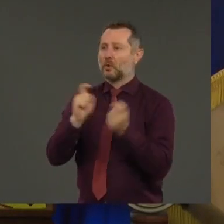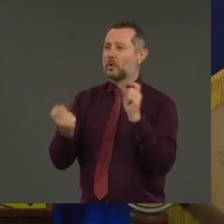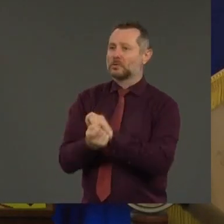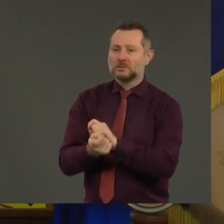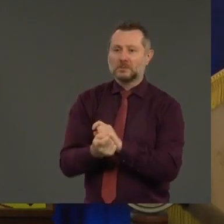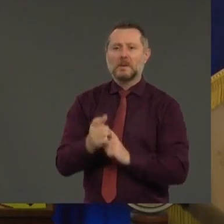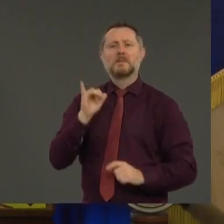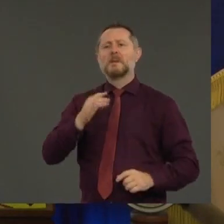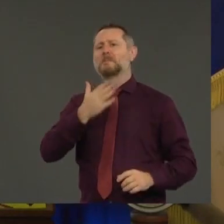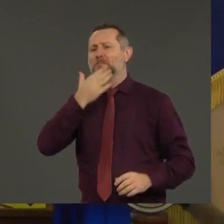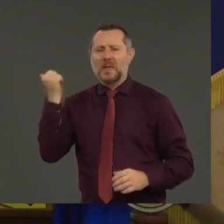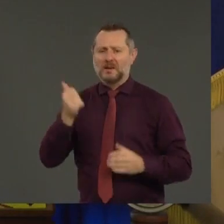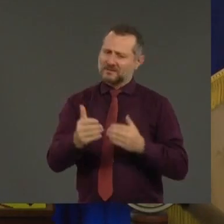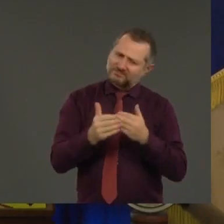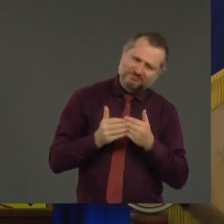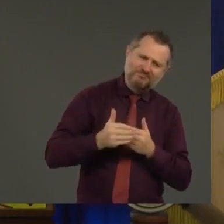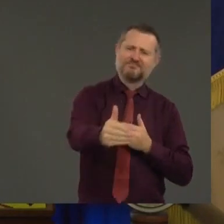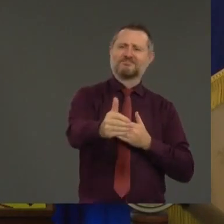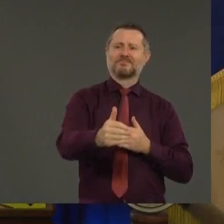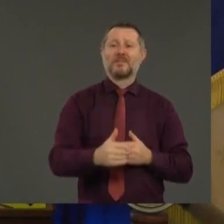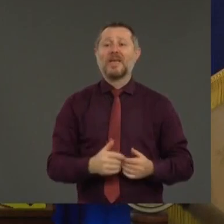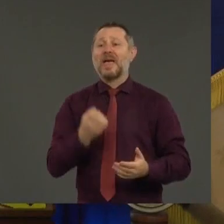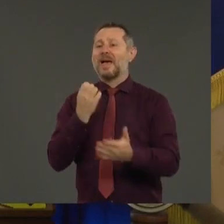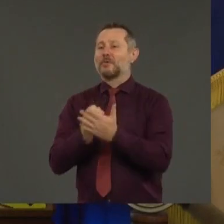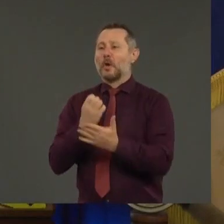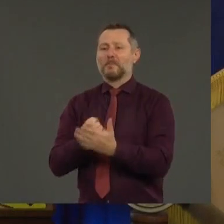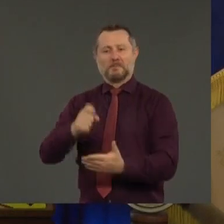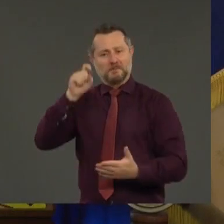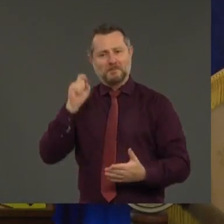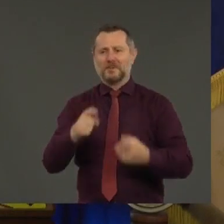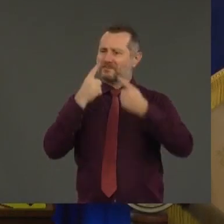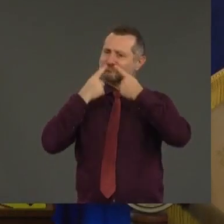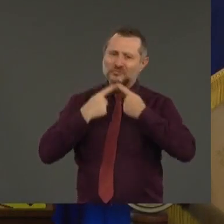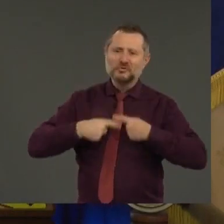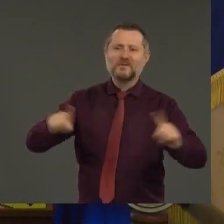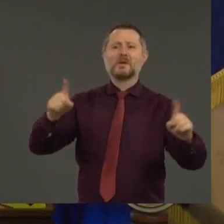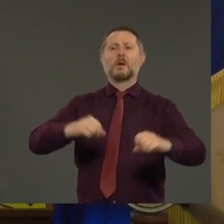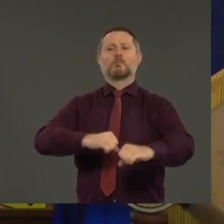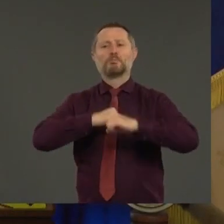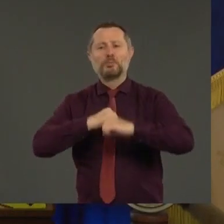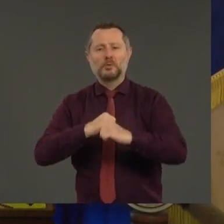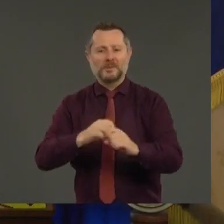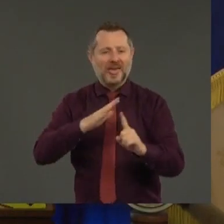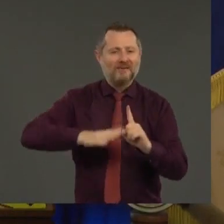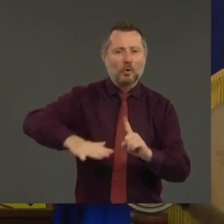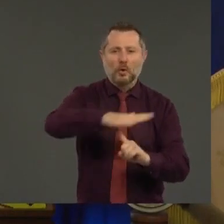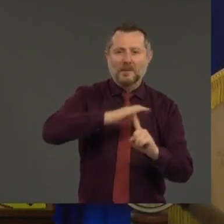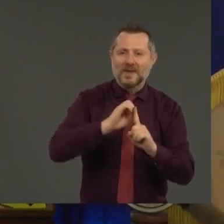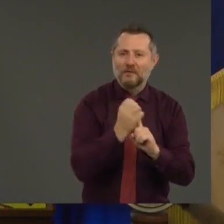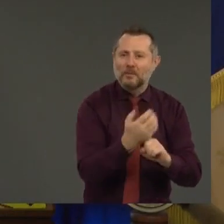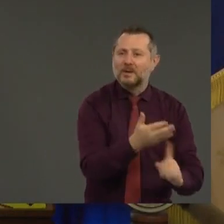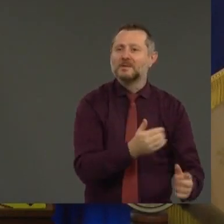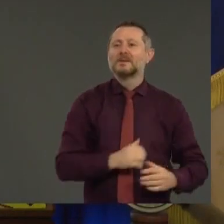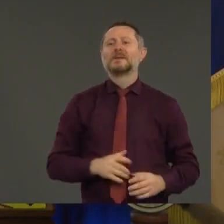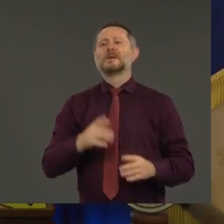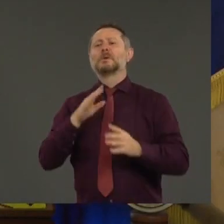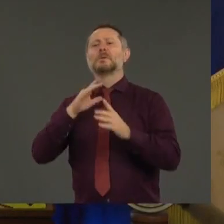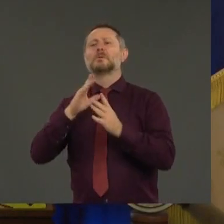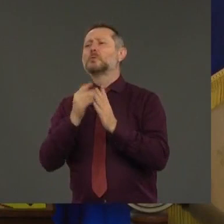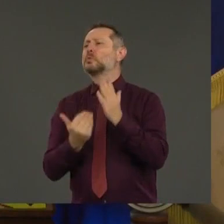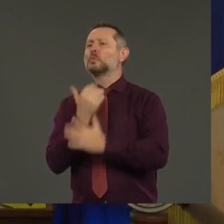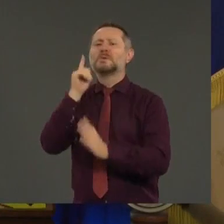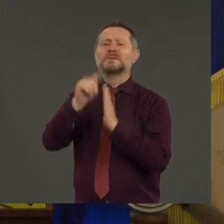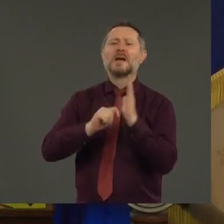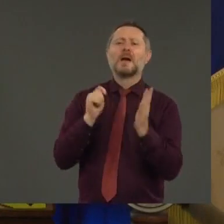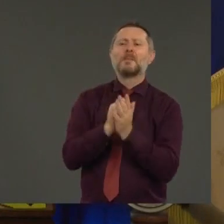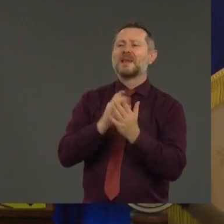better. We must lead the way on re-energizing our economy and protecting our environment, and then welcoming a new era of civil